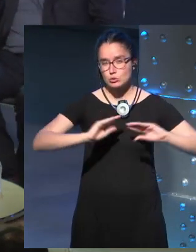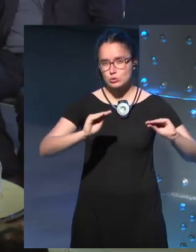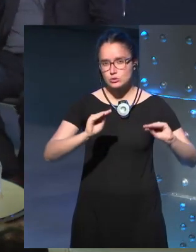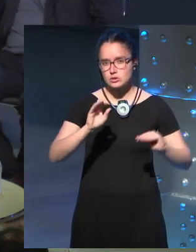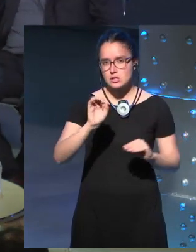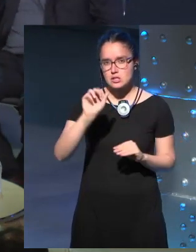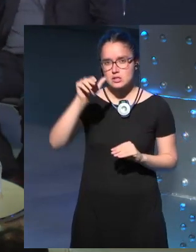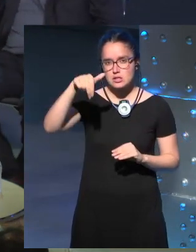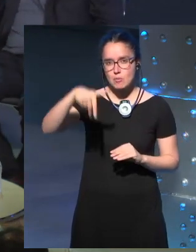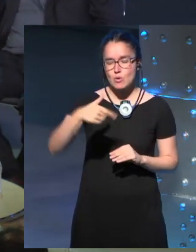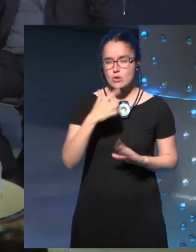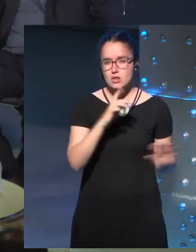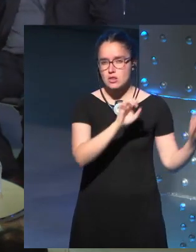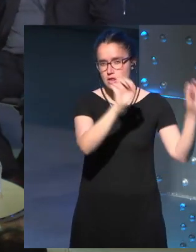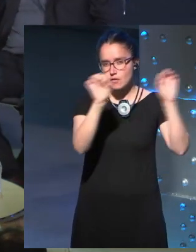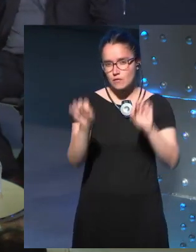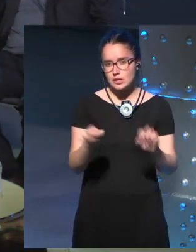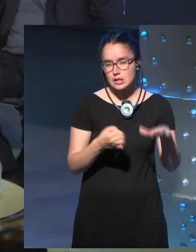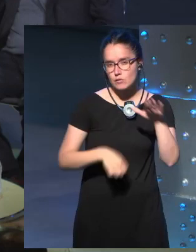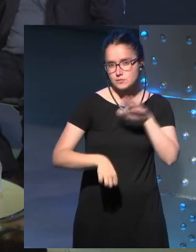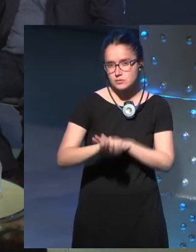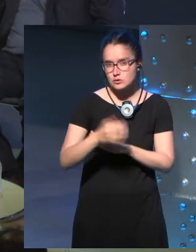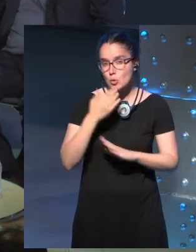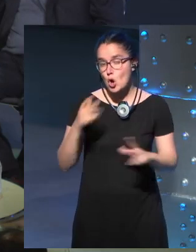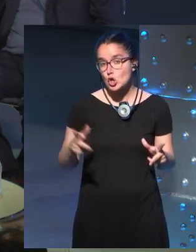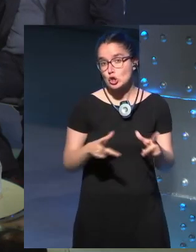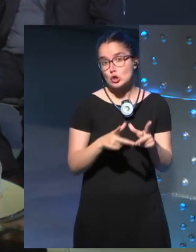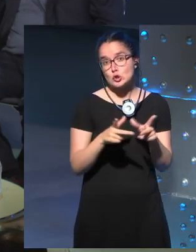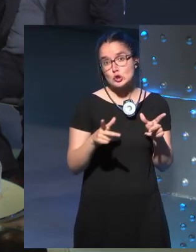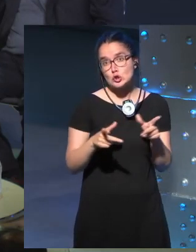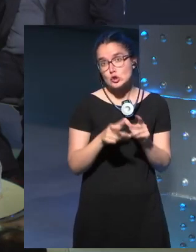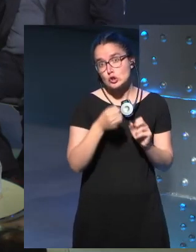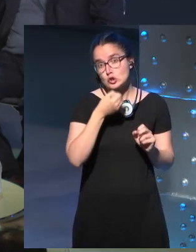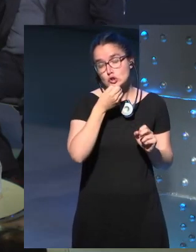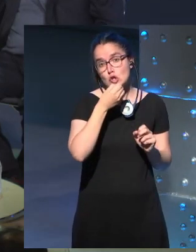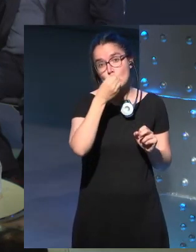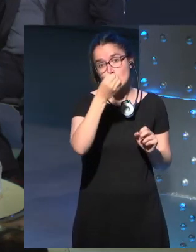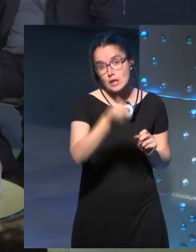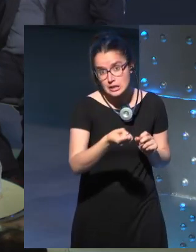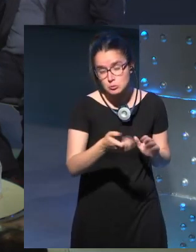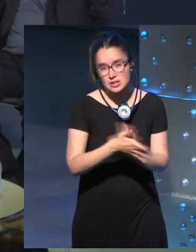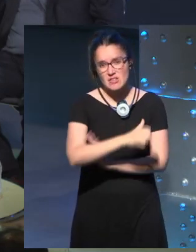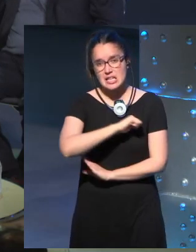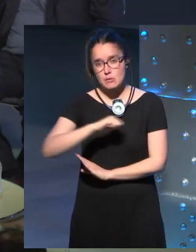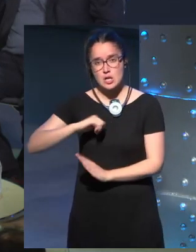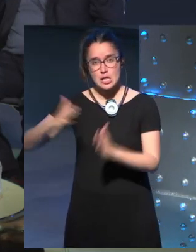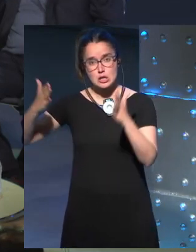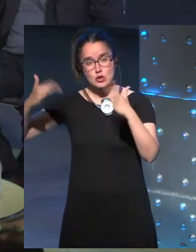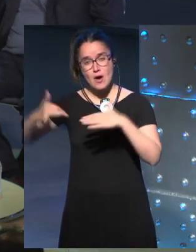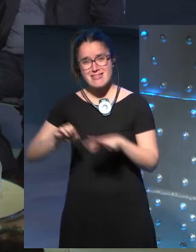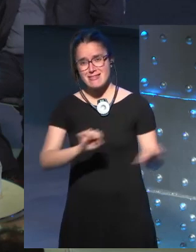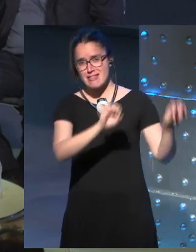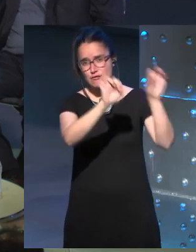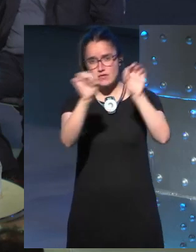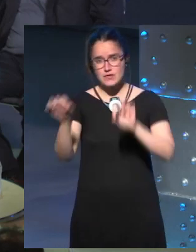Well, in your book, Simon, you defend football as socialism that is not based on